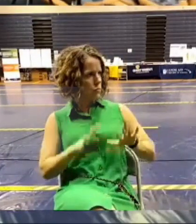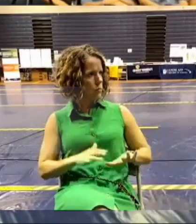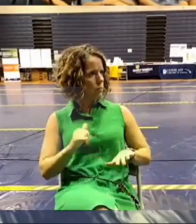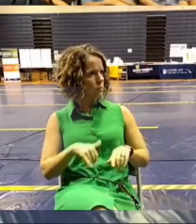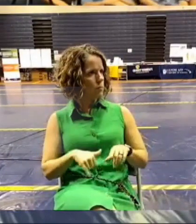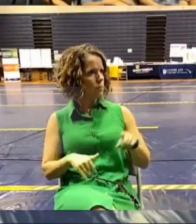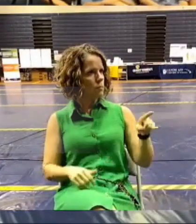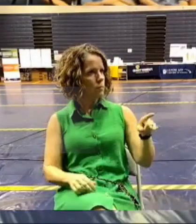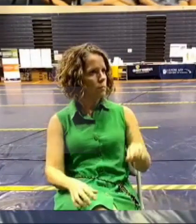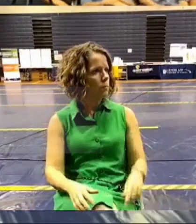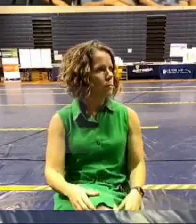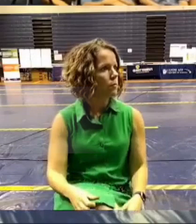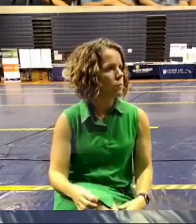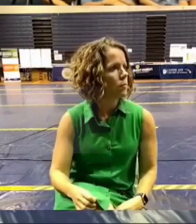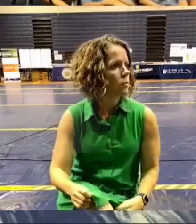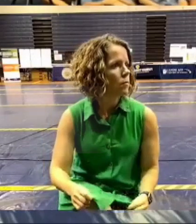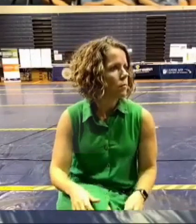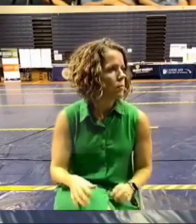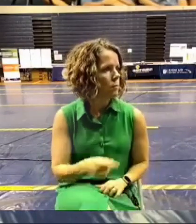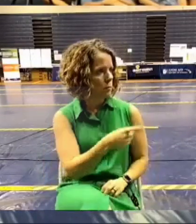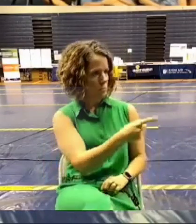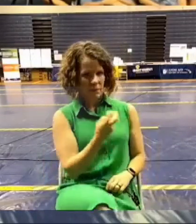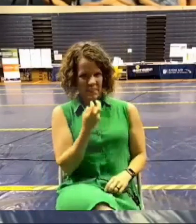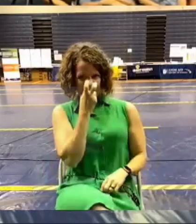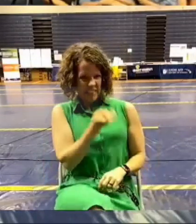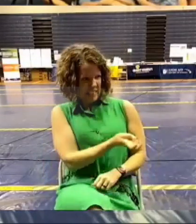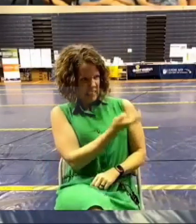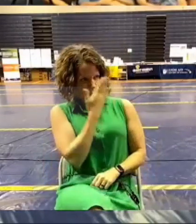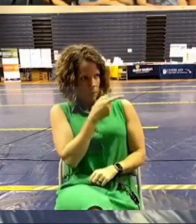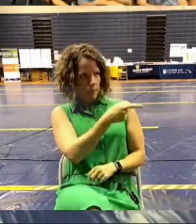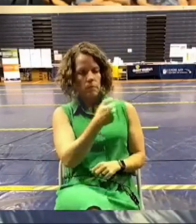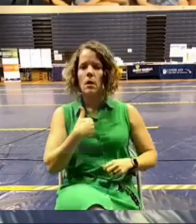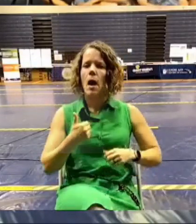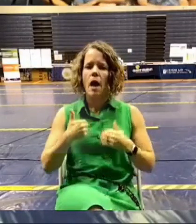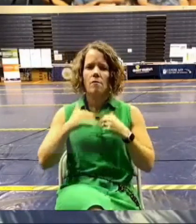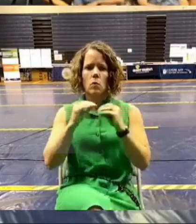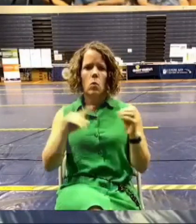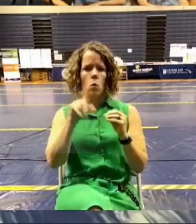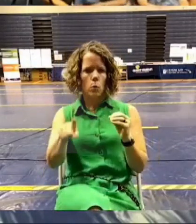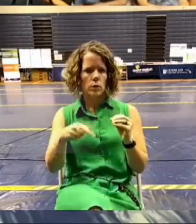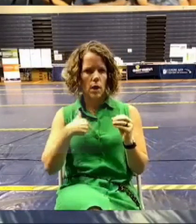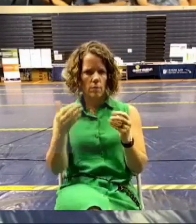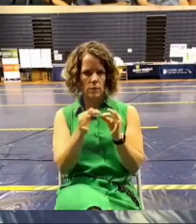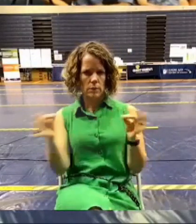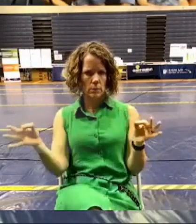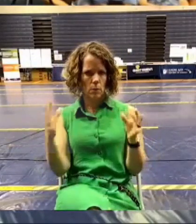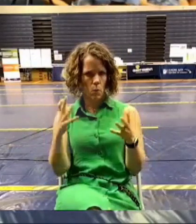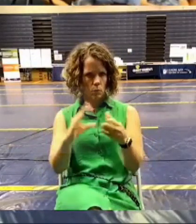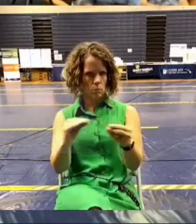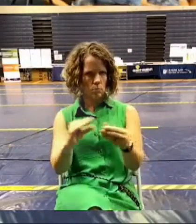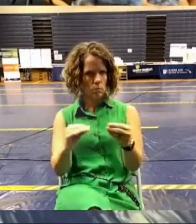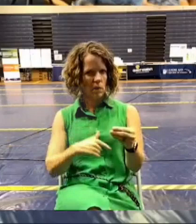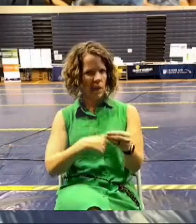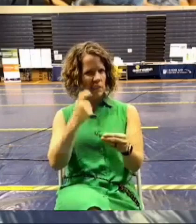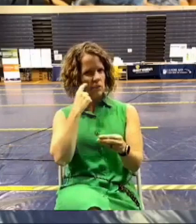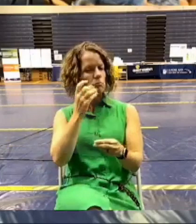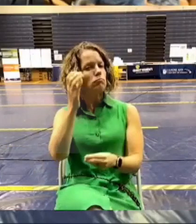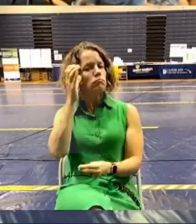followed by the blue shirt and one more green. I don't have a question. I have a statement and an opinion. I'm listening to Mr.